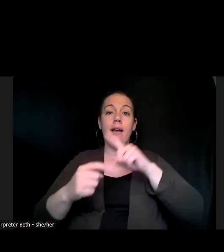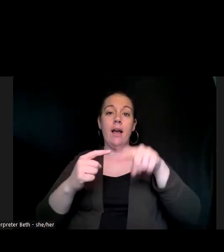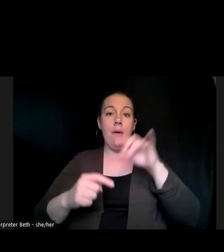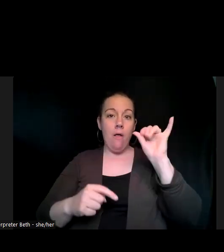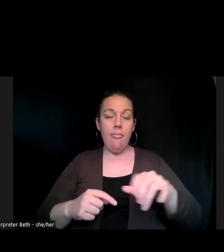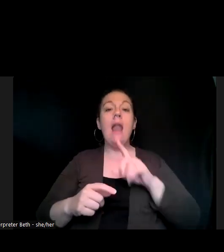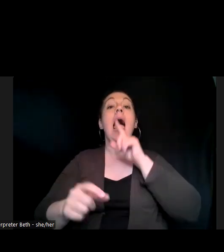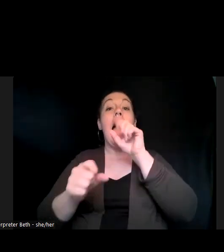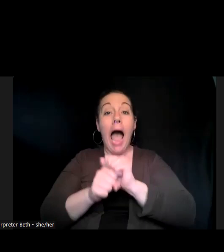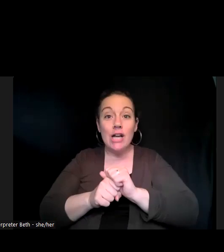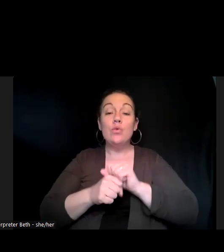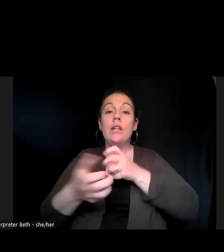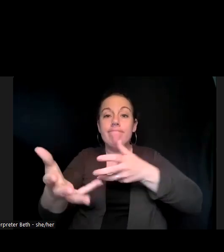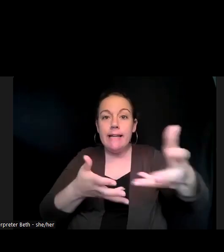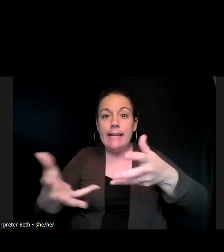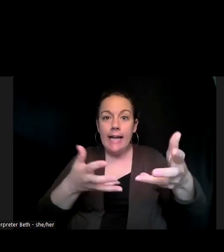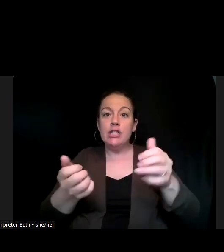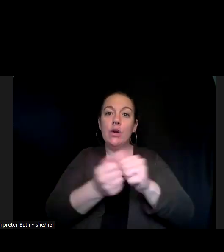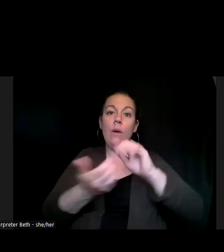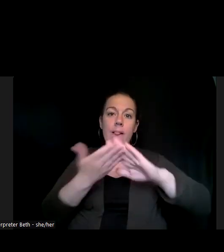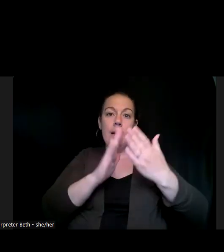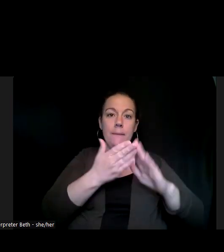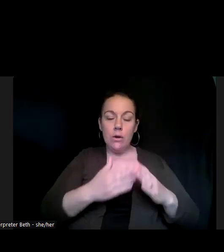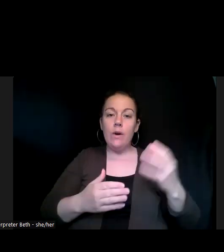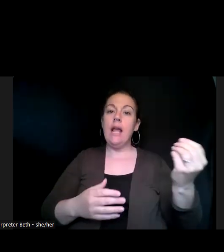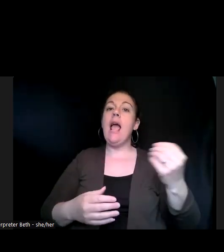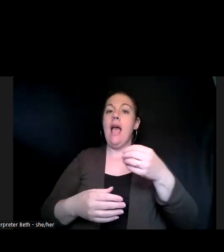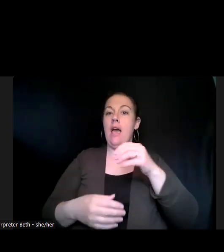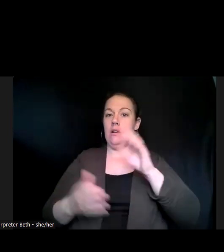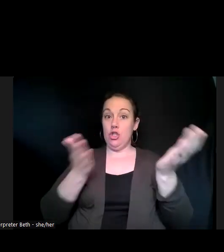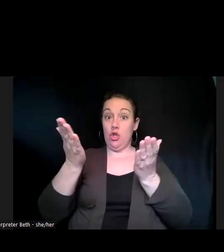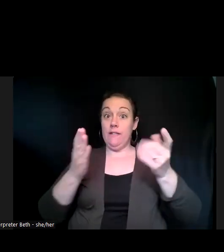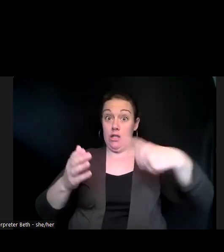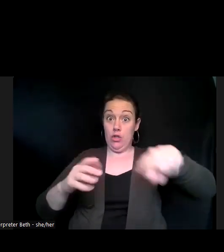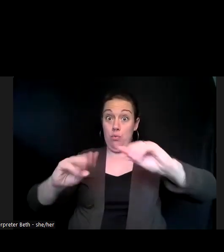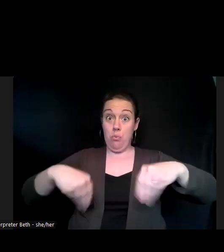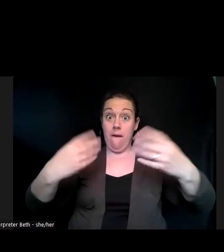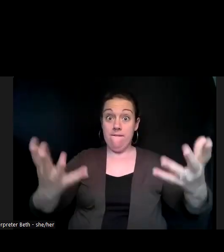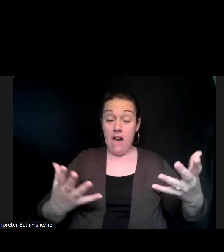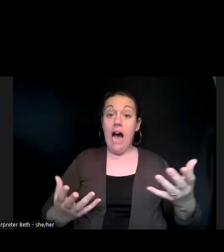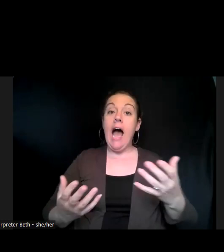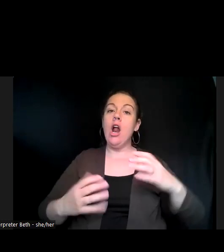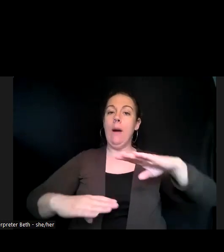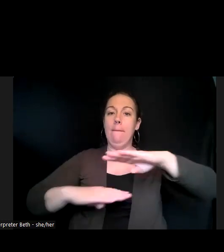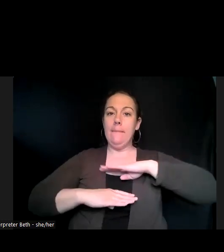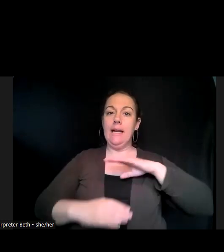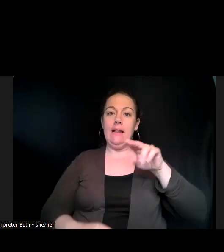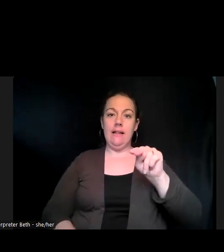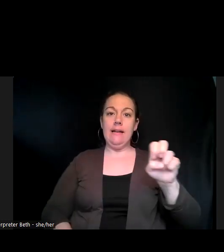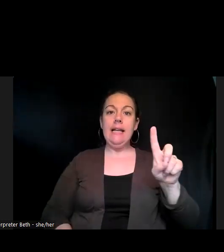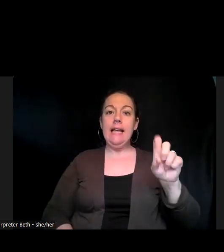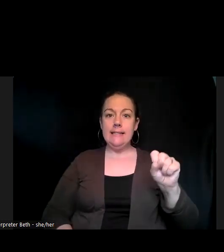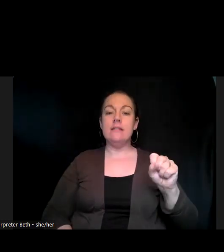community members so that we're ensuring that the services that are provided are actually meeting students' needs. And so